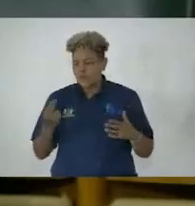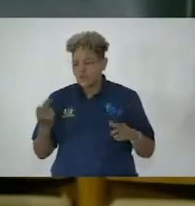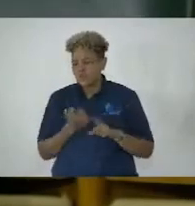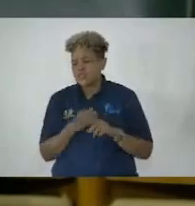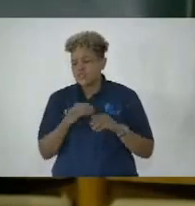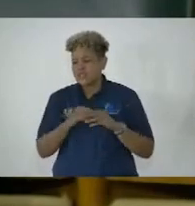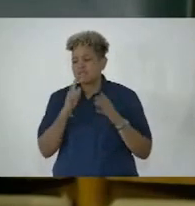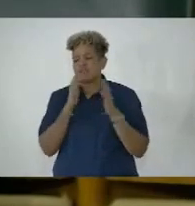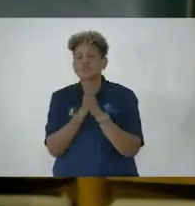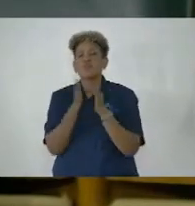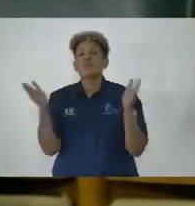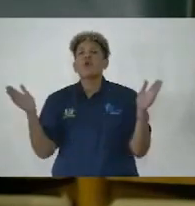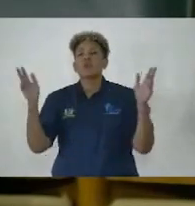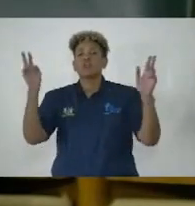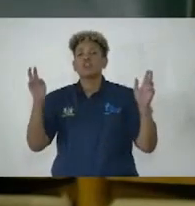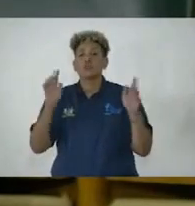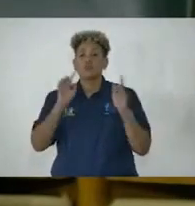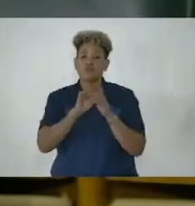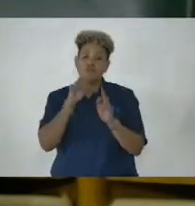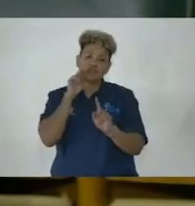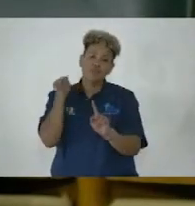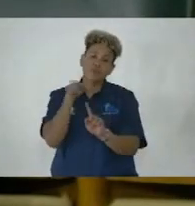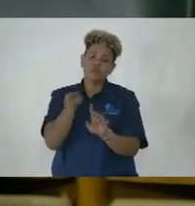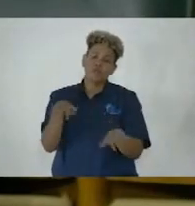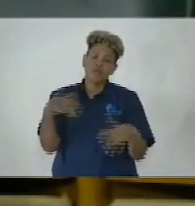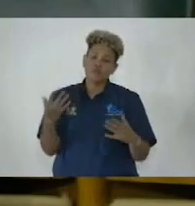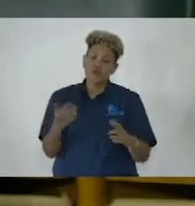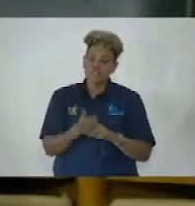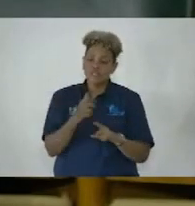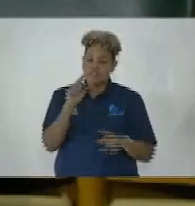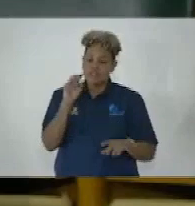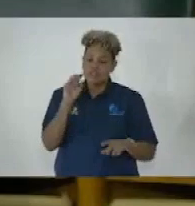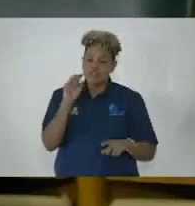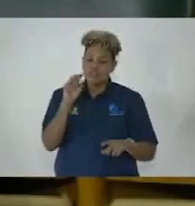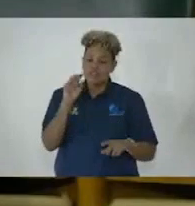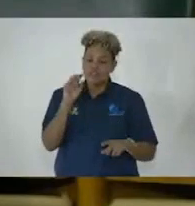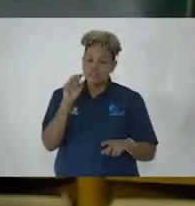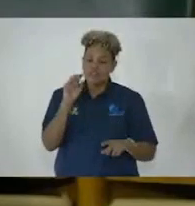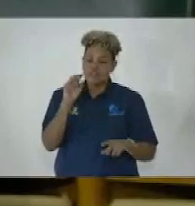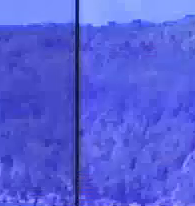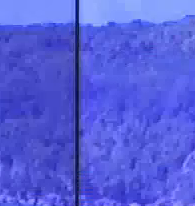in its broadest terms in the context of domestic violence.